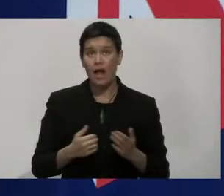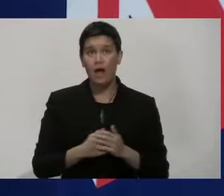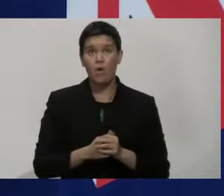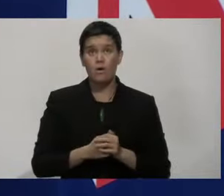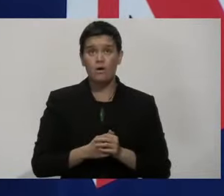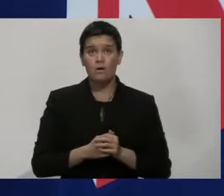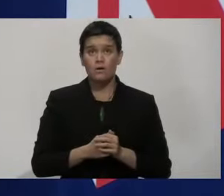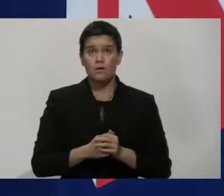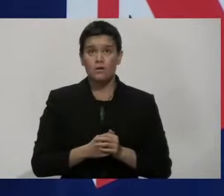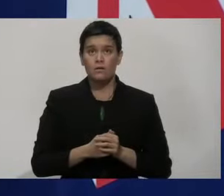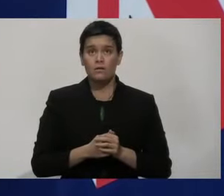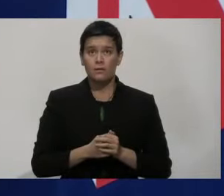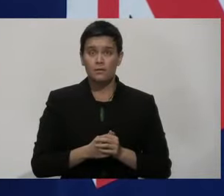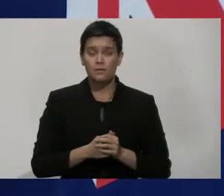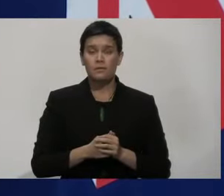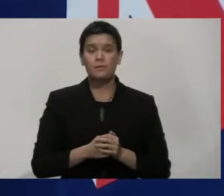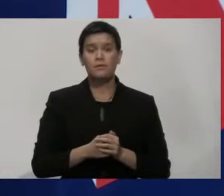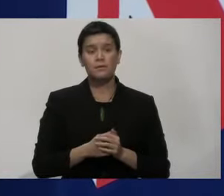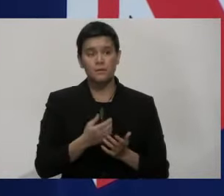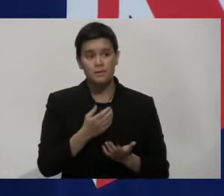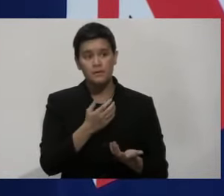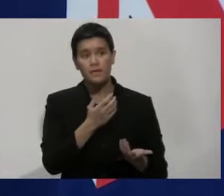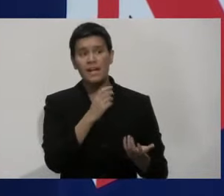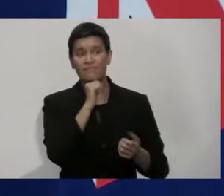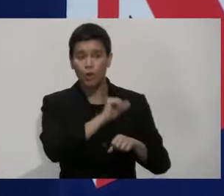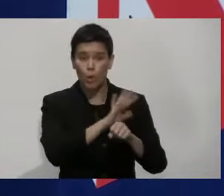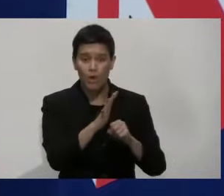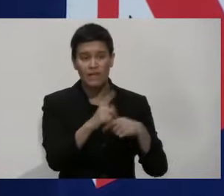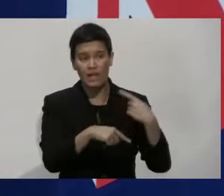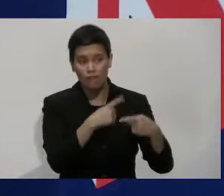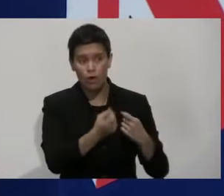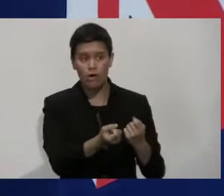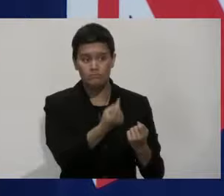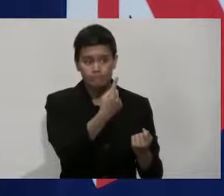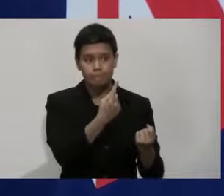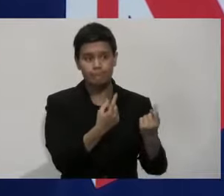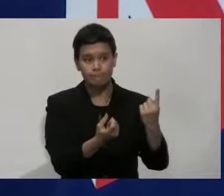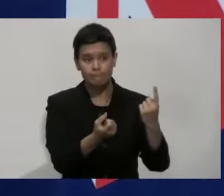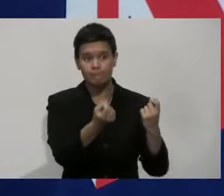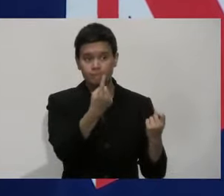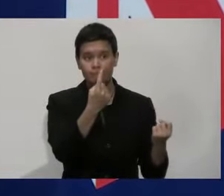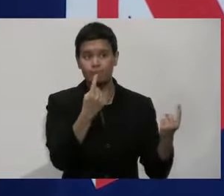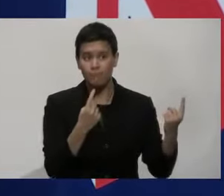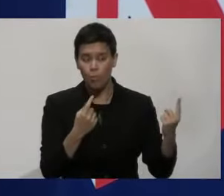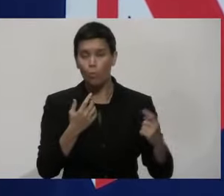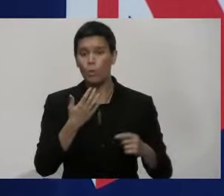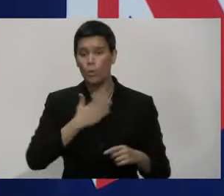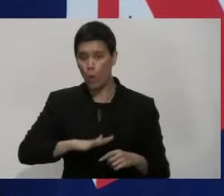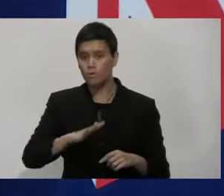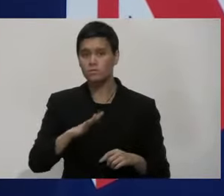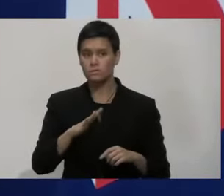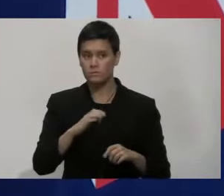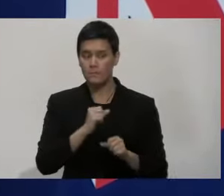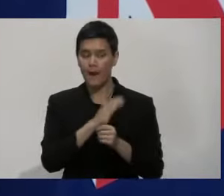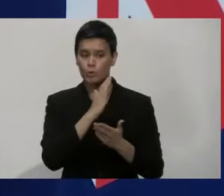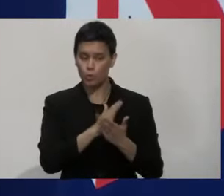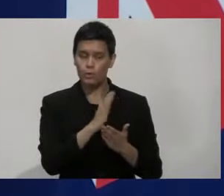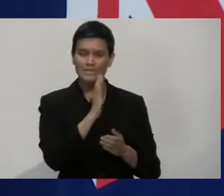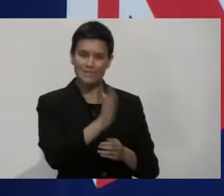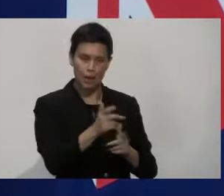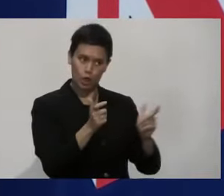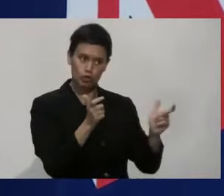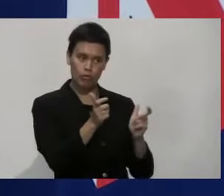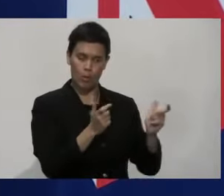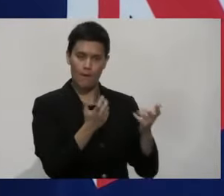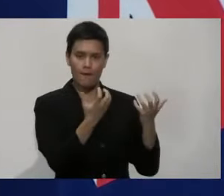to continue to maintain cases. We'll want to make sure, though, that we're doing that safely and with confidence. The wage subsidy, can I just